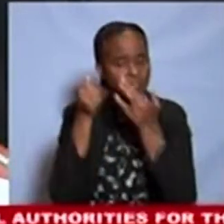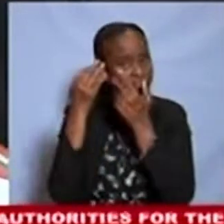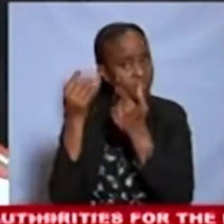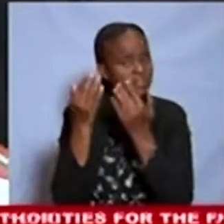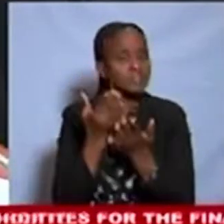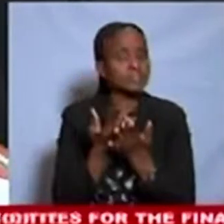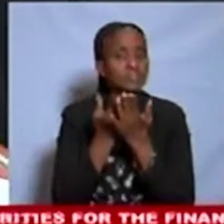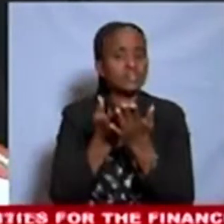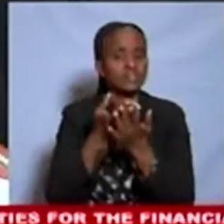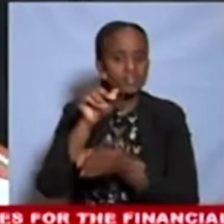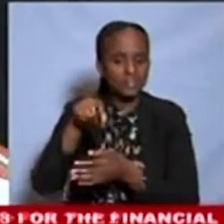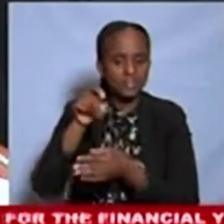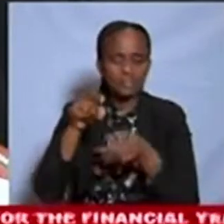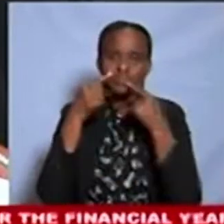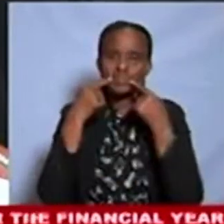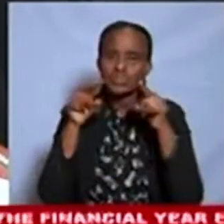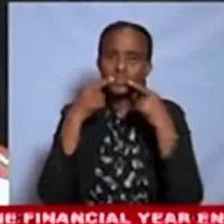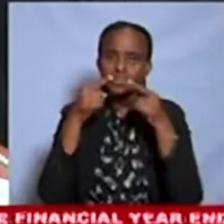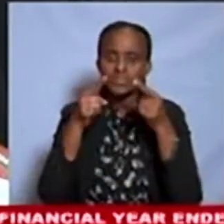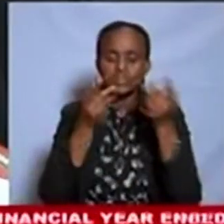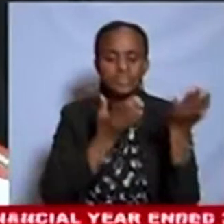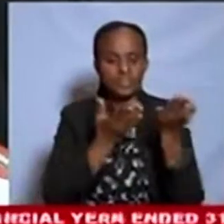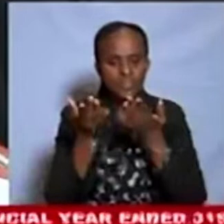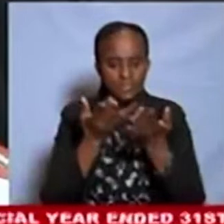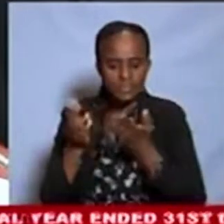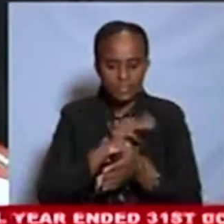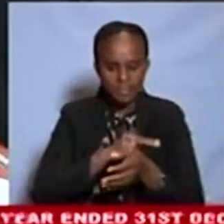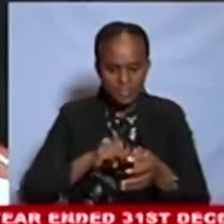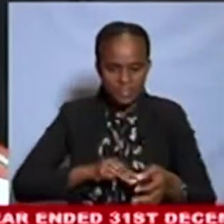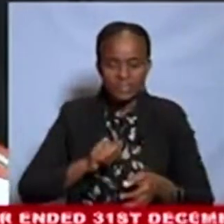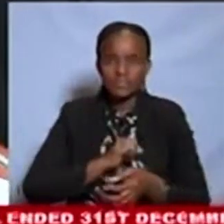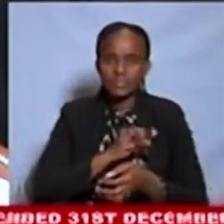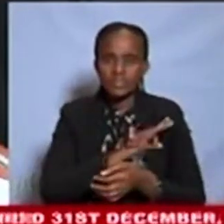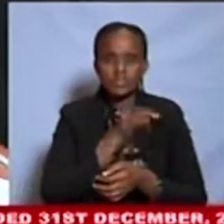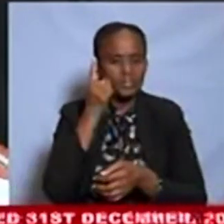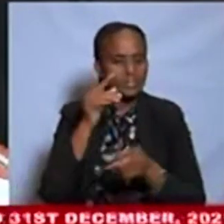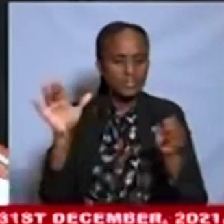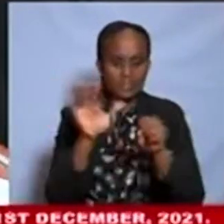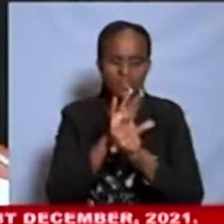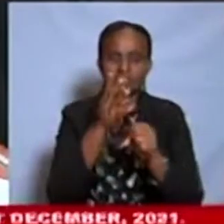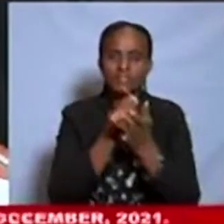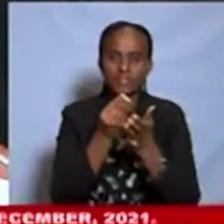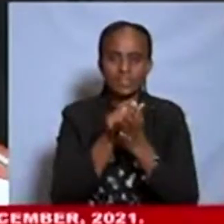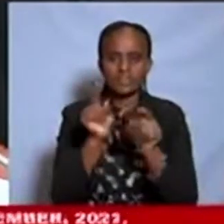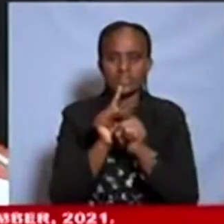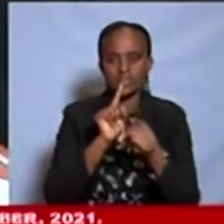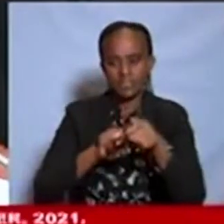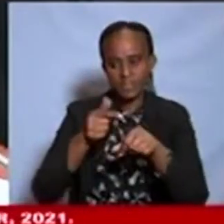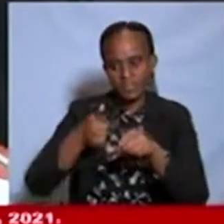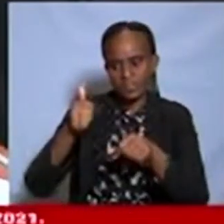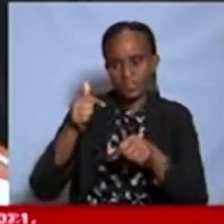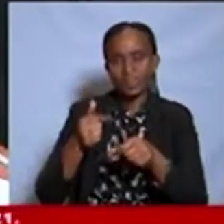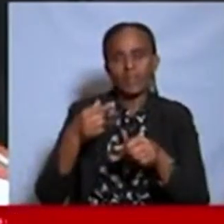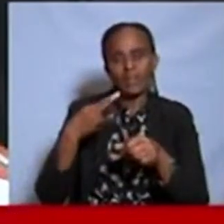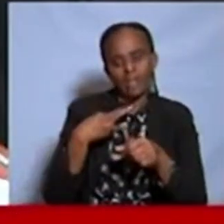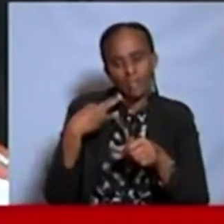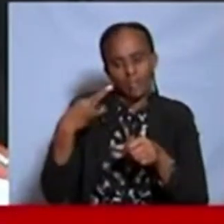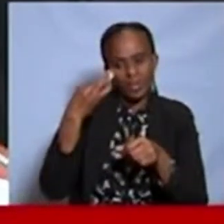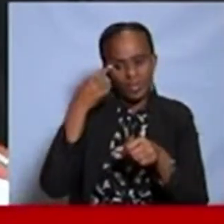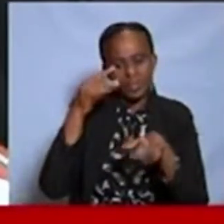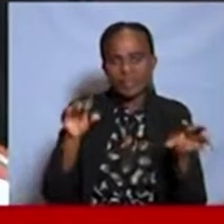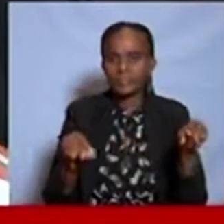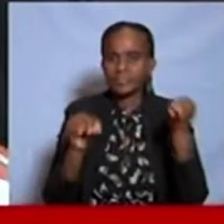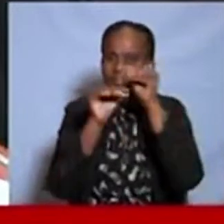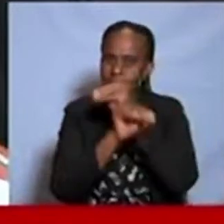that demand notices were served to members of staff for the full amount and they have since applied for debt swap against